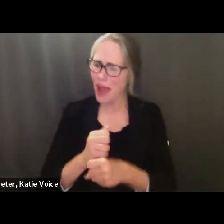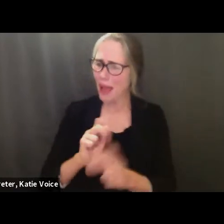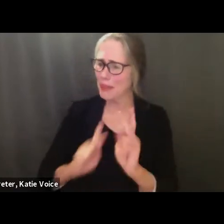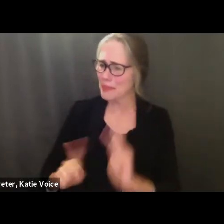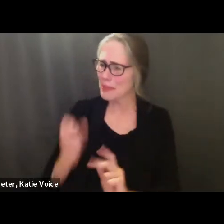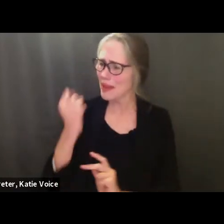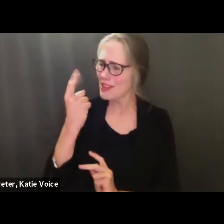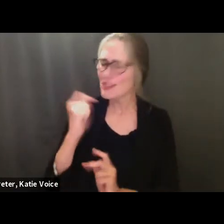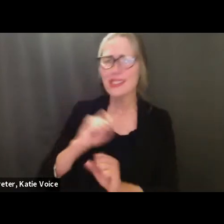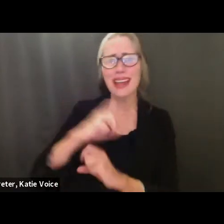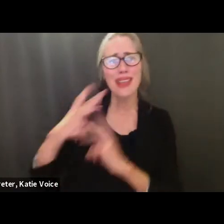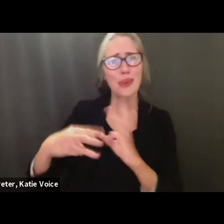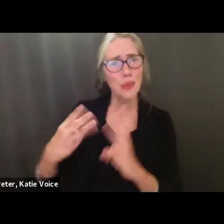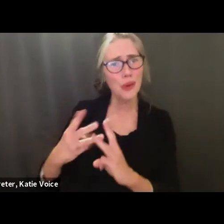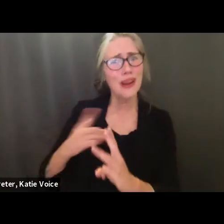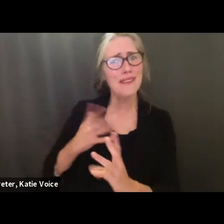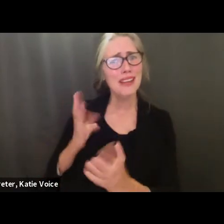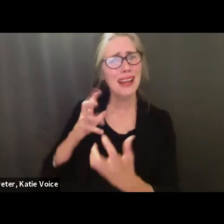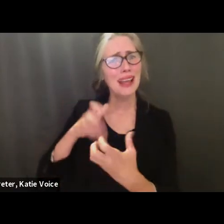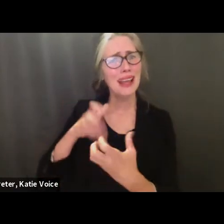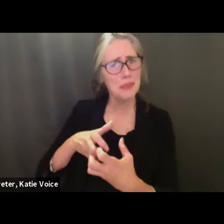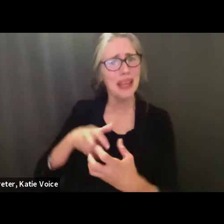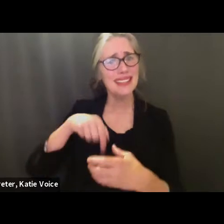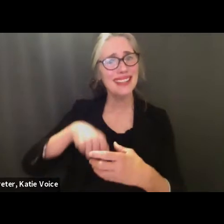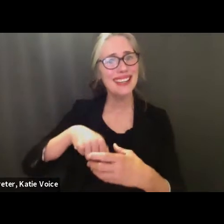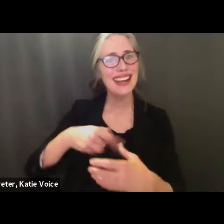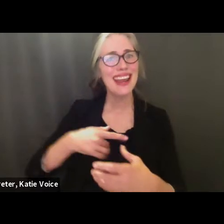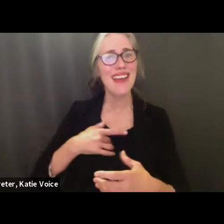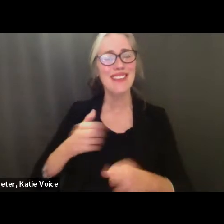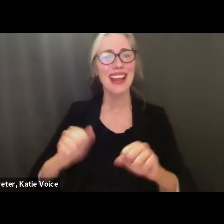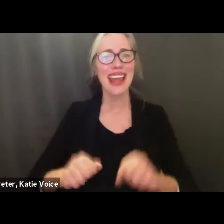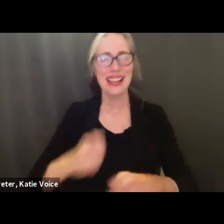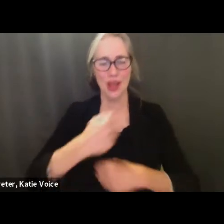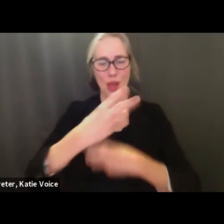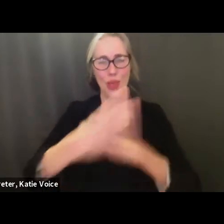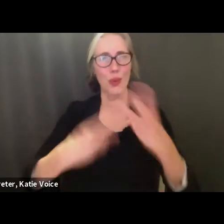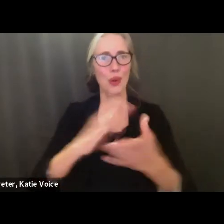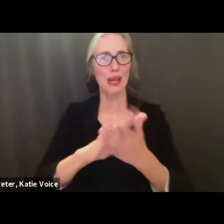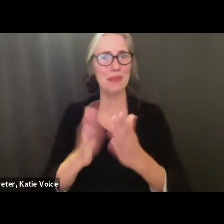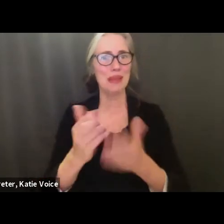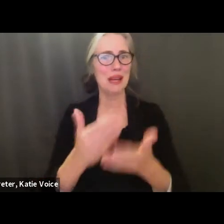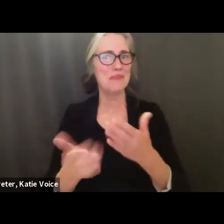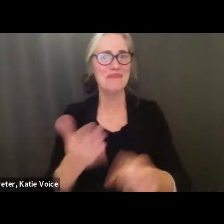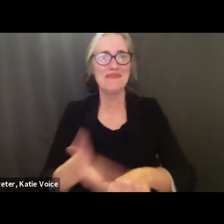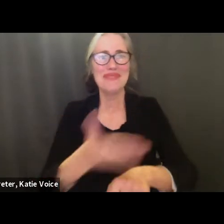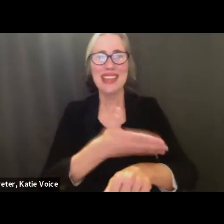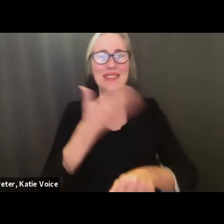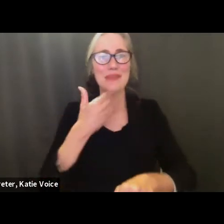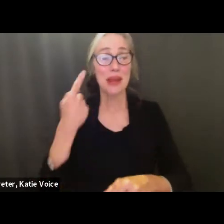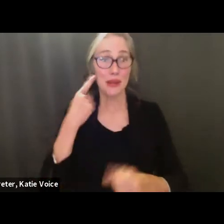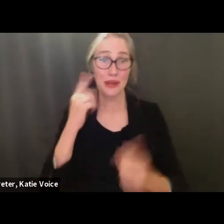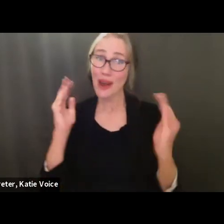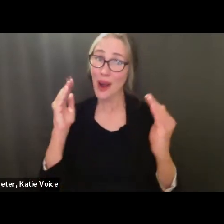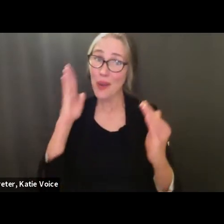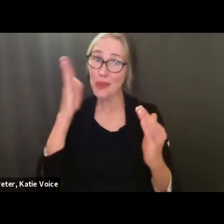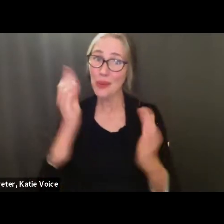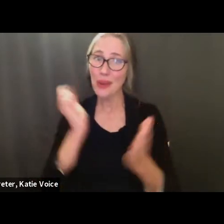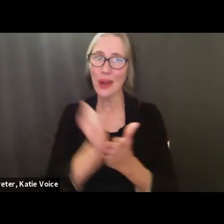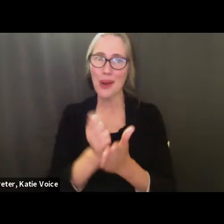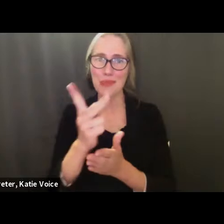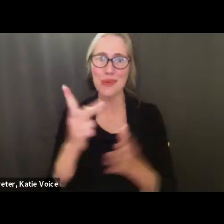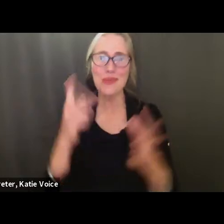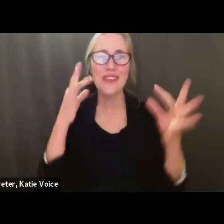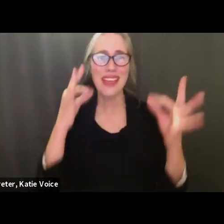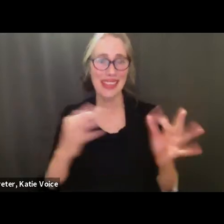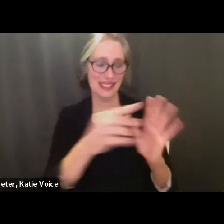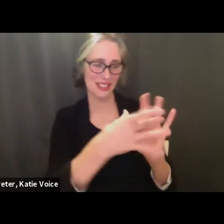and how they might help to make it even better. I hope you'll approve this item. Thank you. Thank you. And that concludes public comment on this